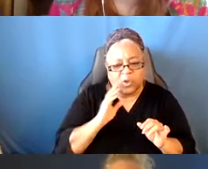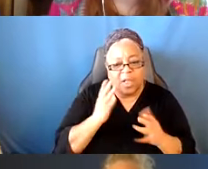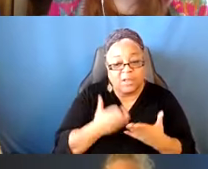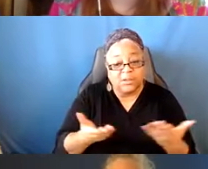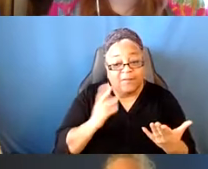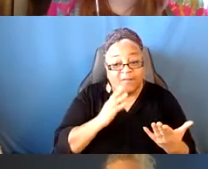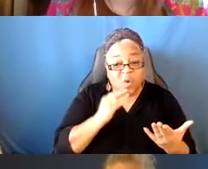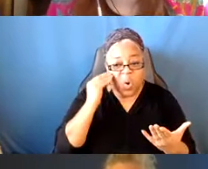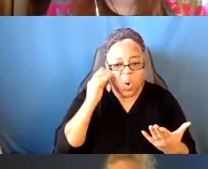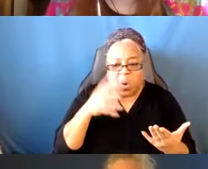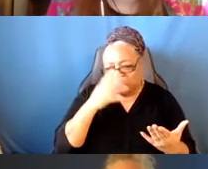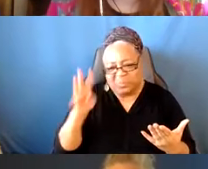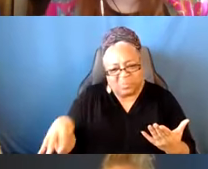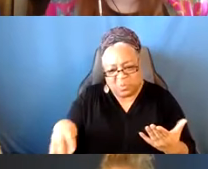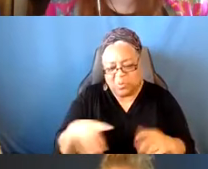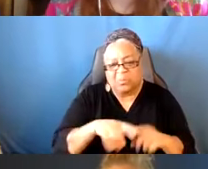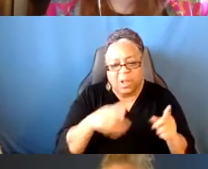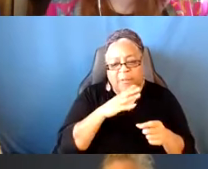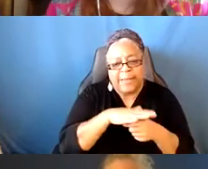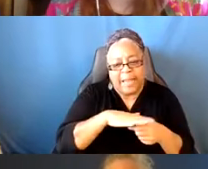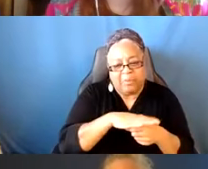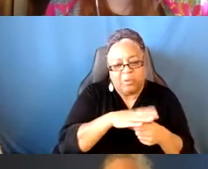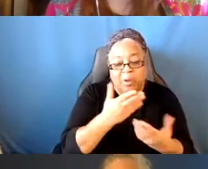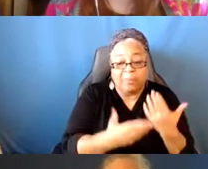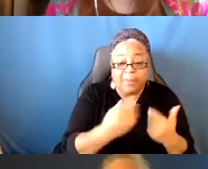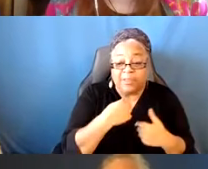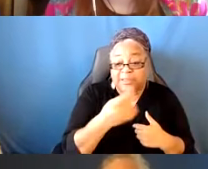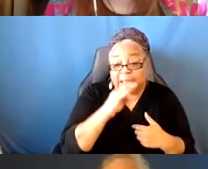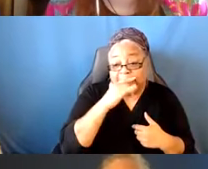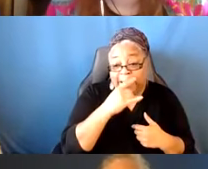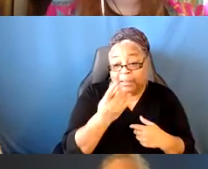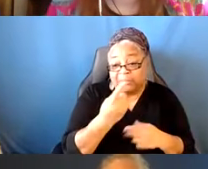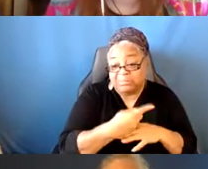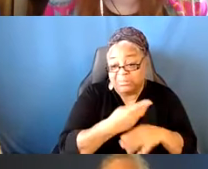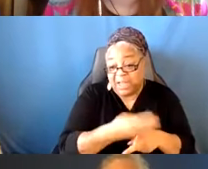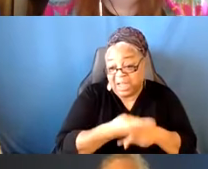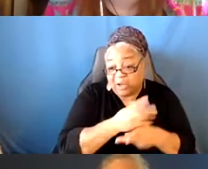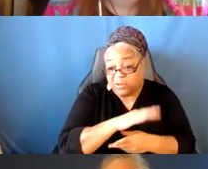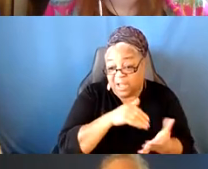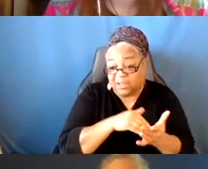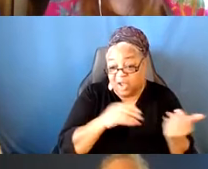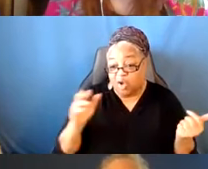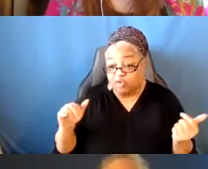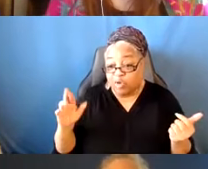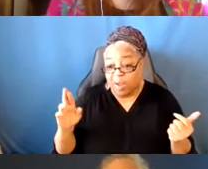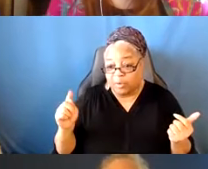that. But in the neighborhood, maybe she tells her kids' daycare that Robert's not allowed to pick up her